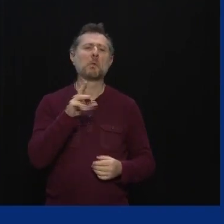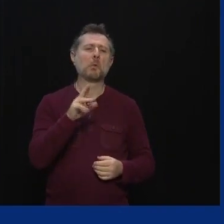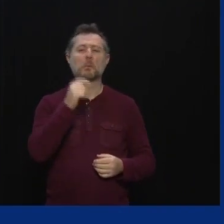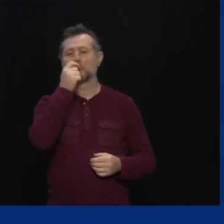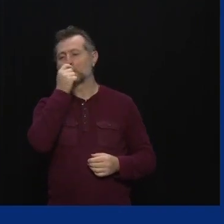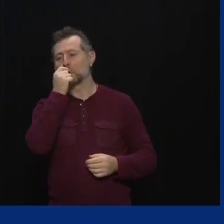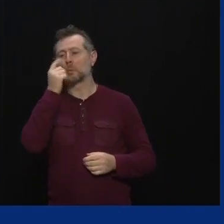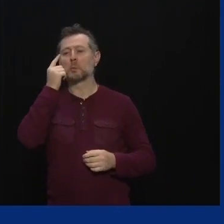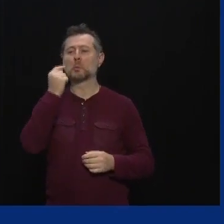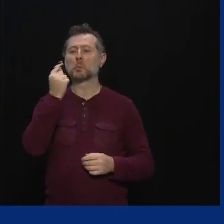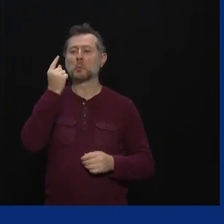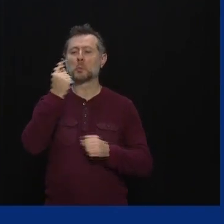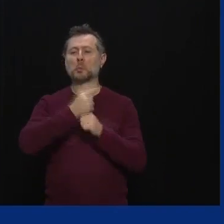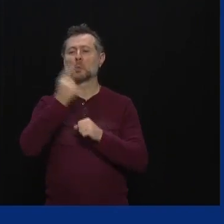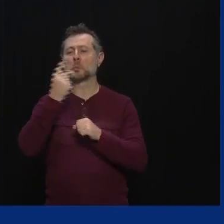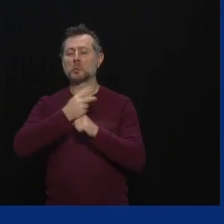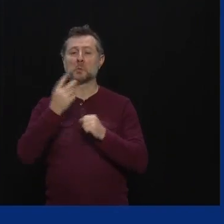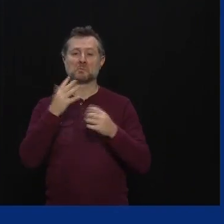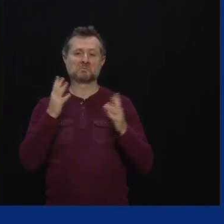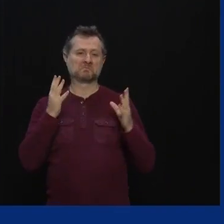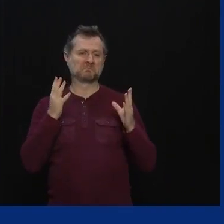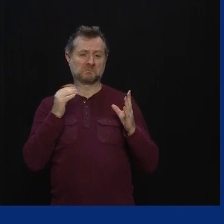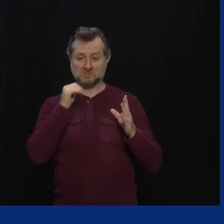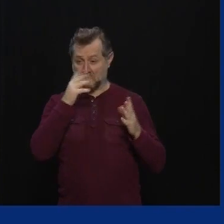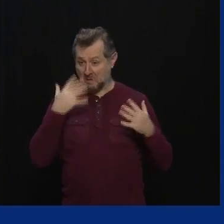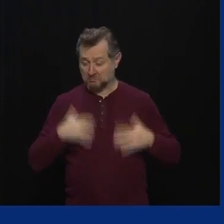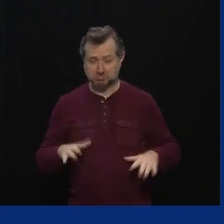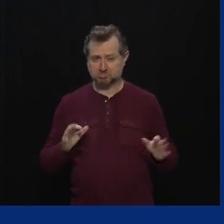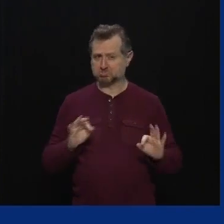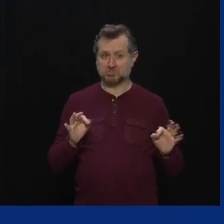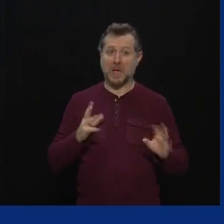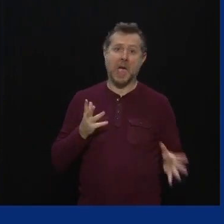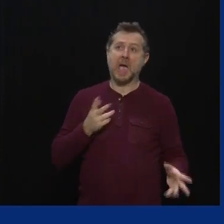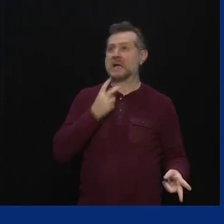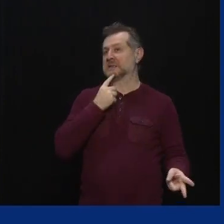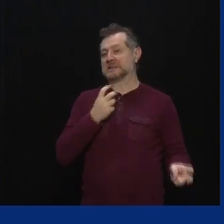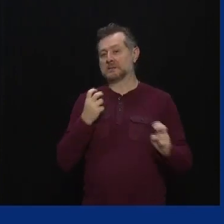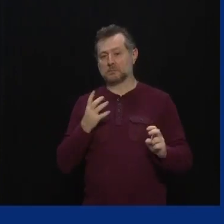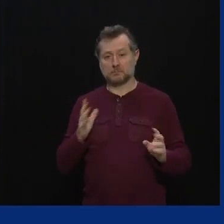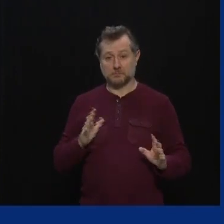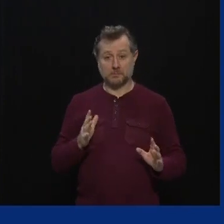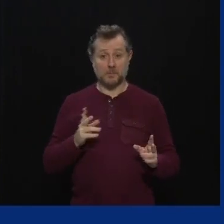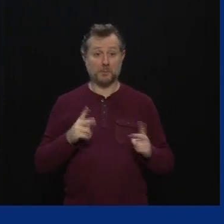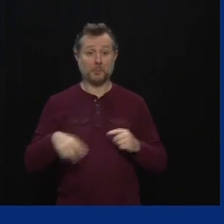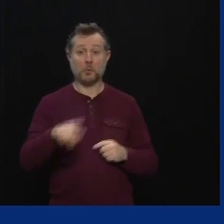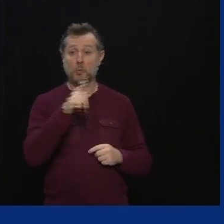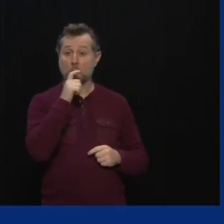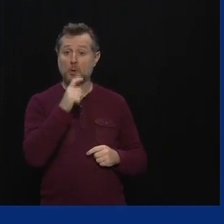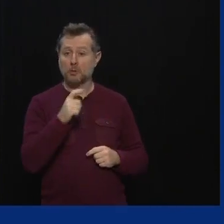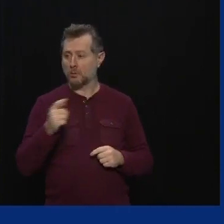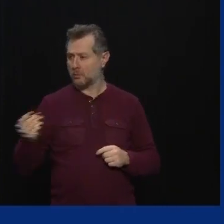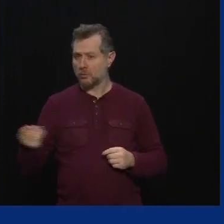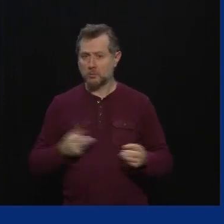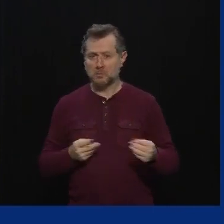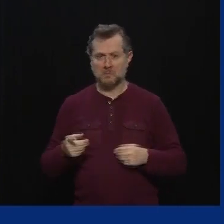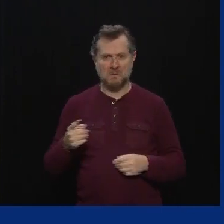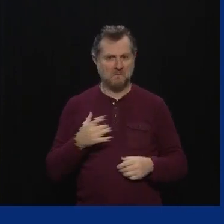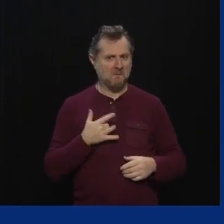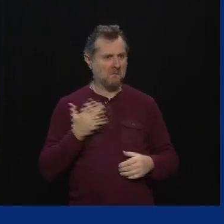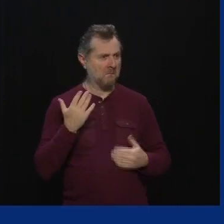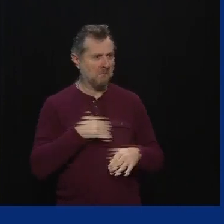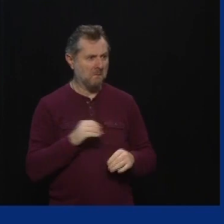barely aware of it. I've been with people, found out later, who told me that they didn't show any symptoms at all. So there